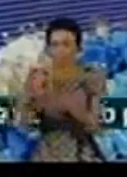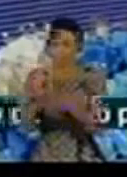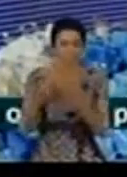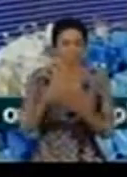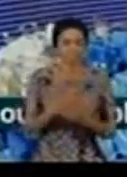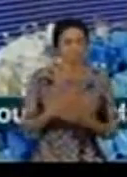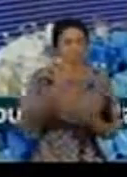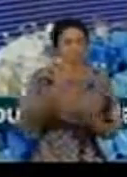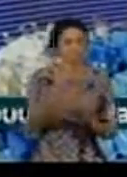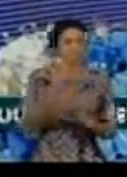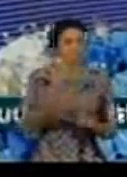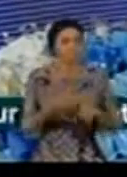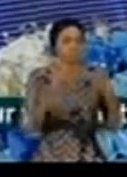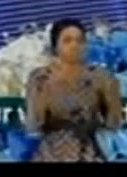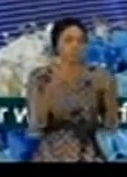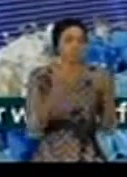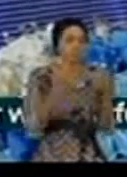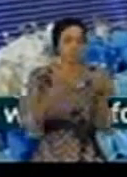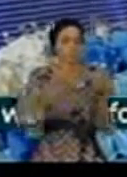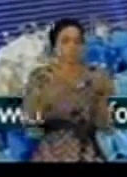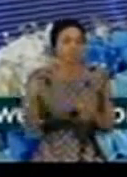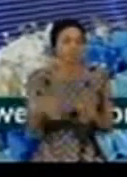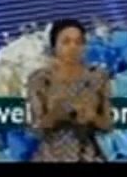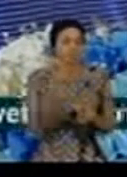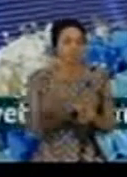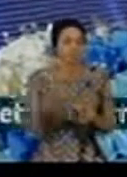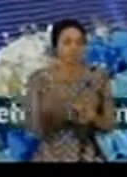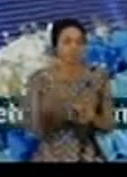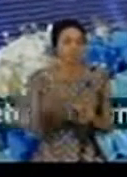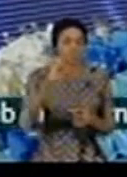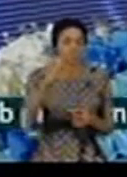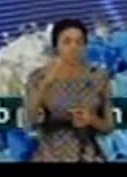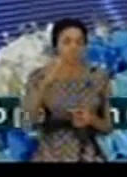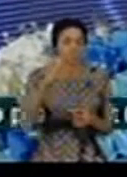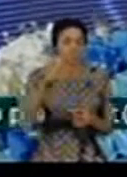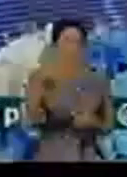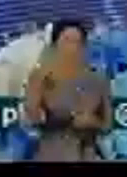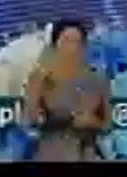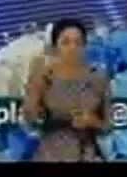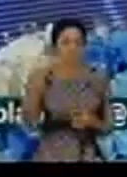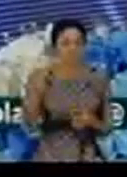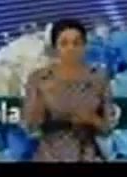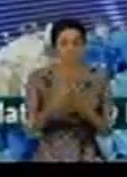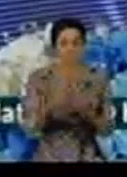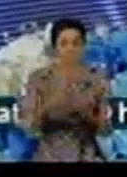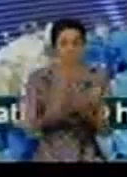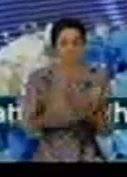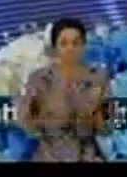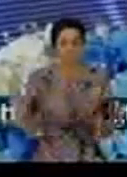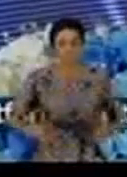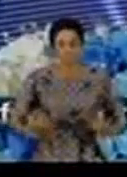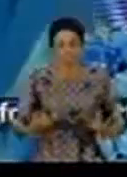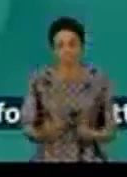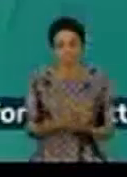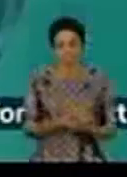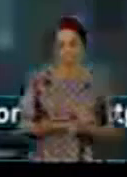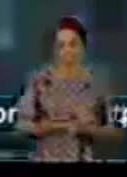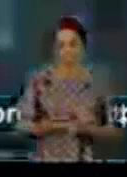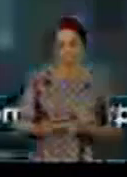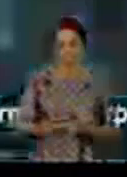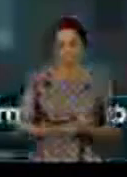Jigawa State now for a testimony. Jigawa Lord. Praise the